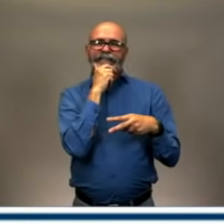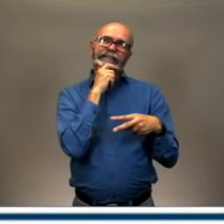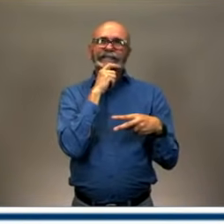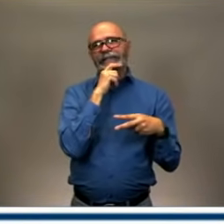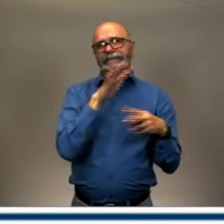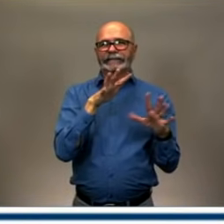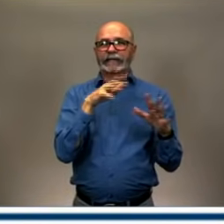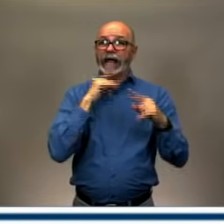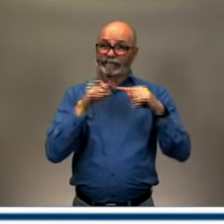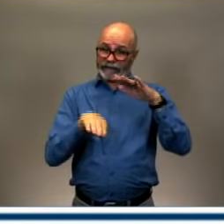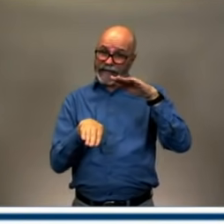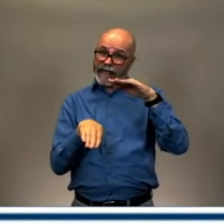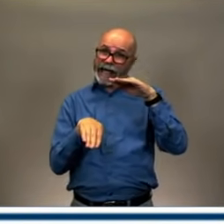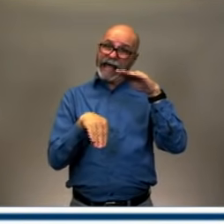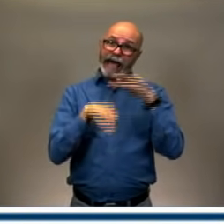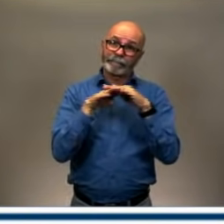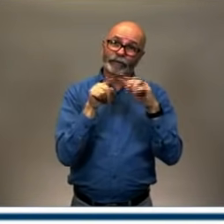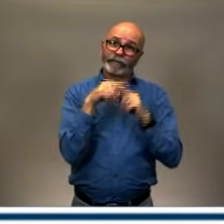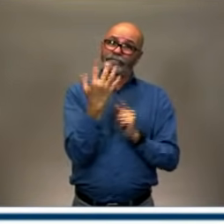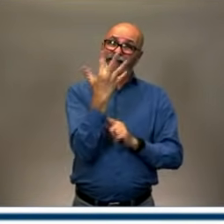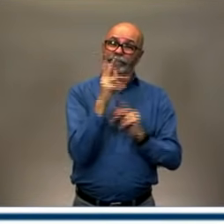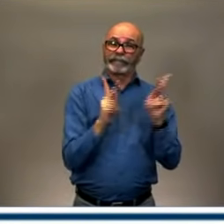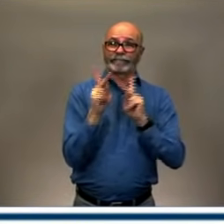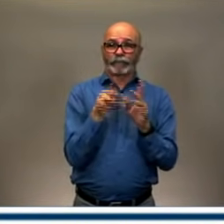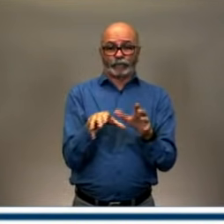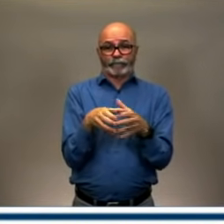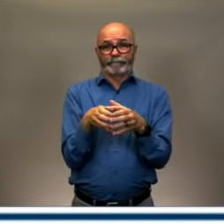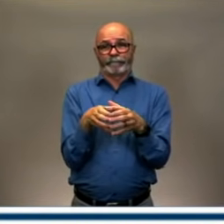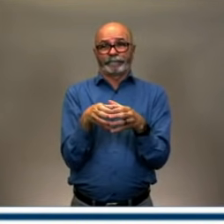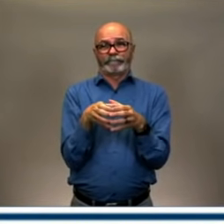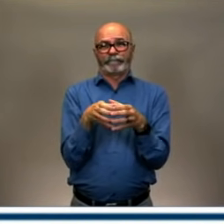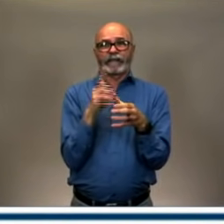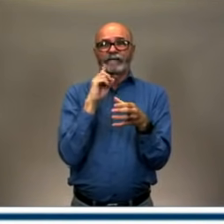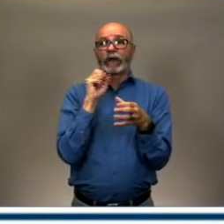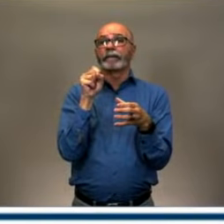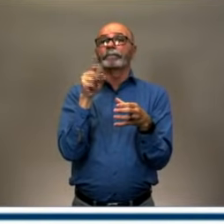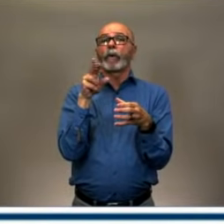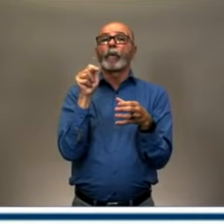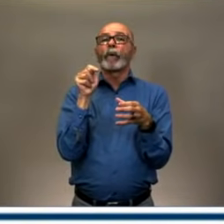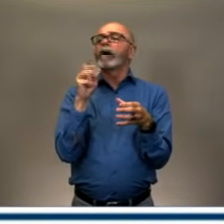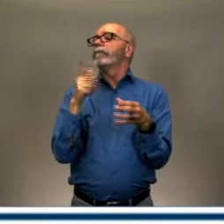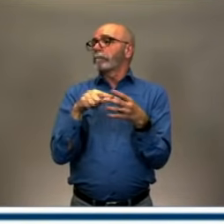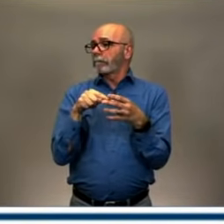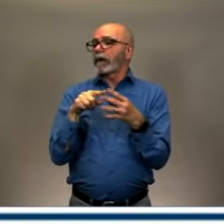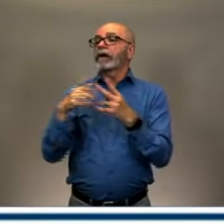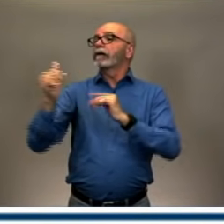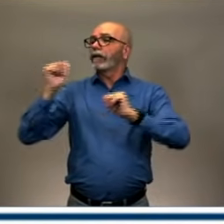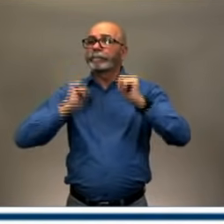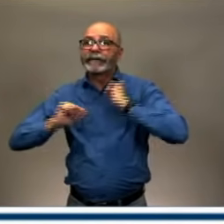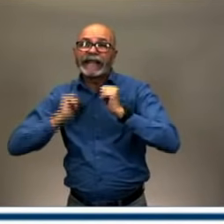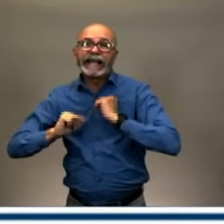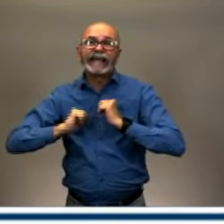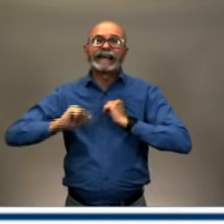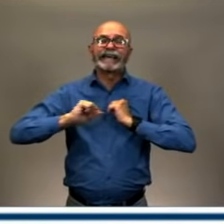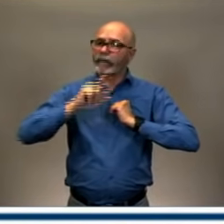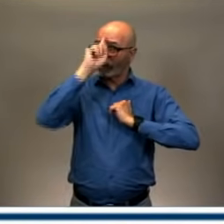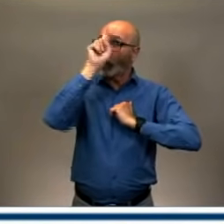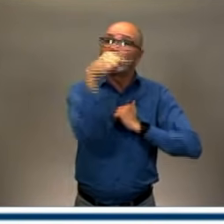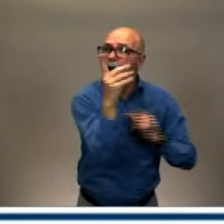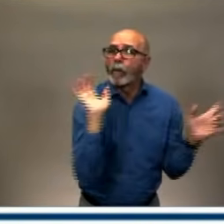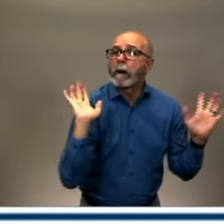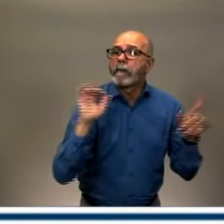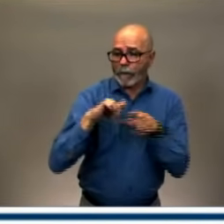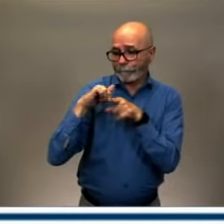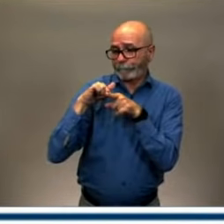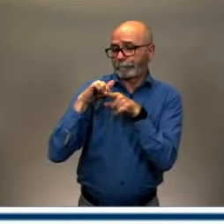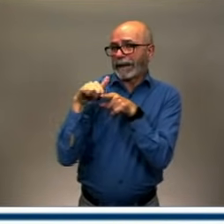to 25 people for sports or theater events, only for practices or rehearsals. So we'll be looking at that, and one